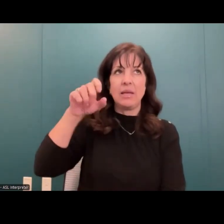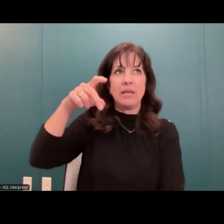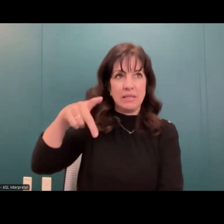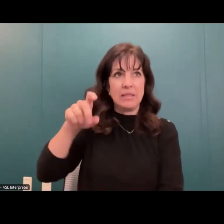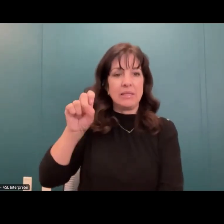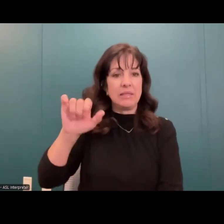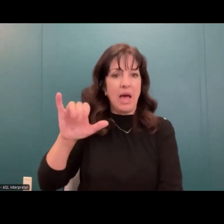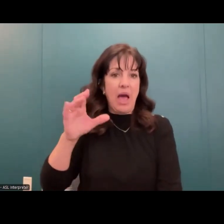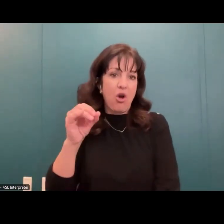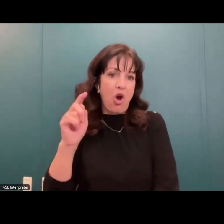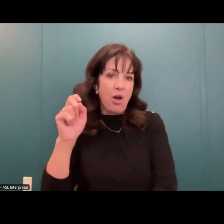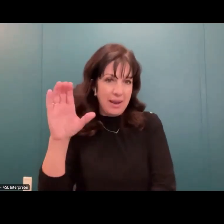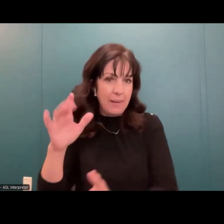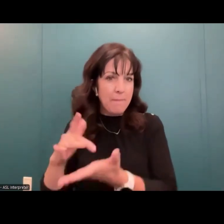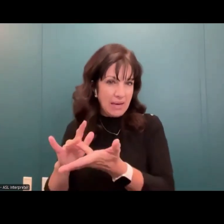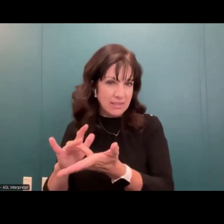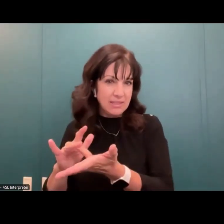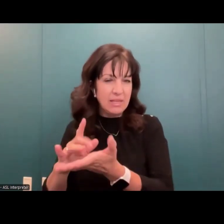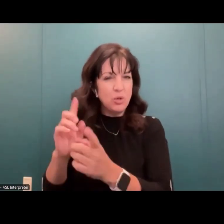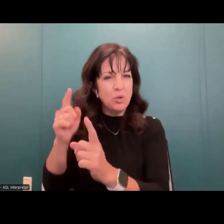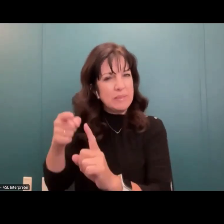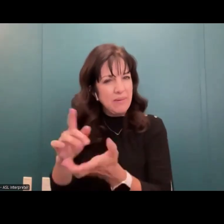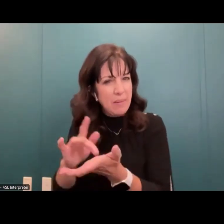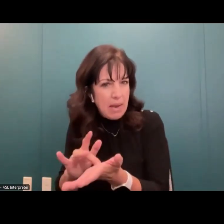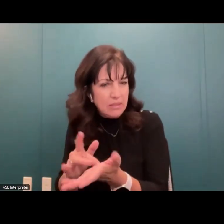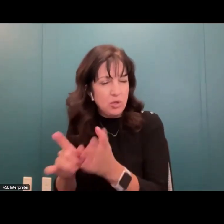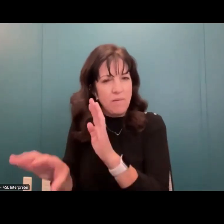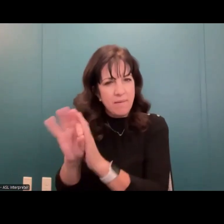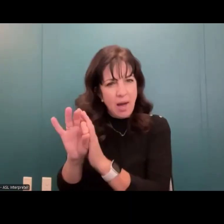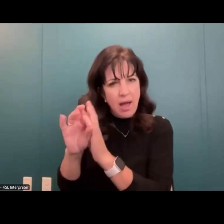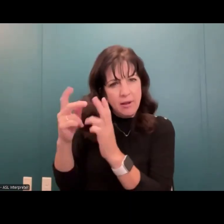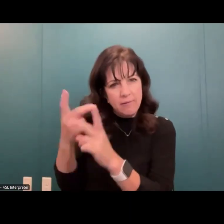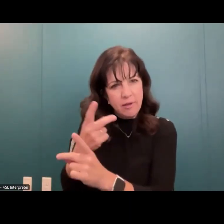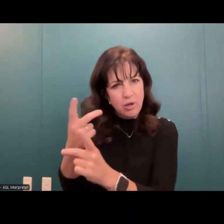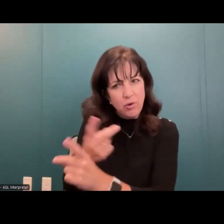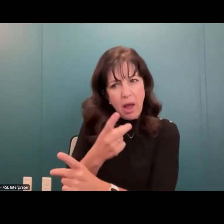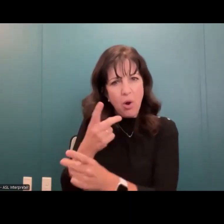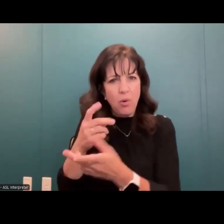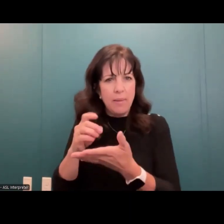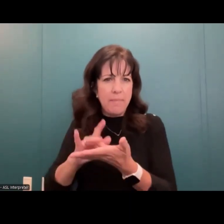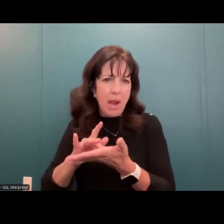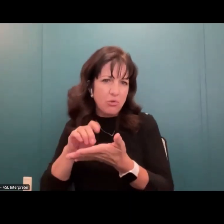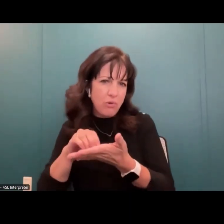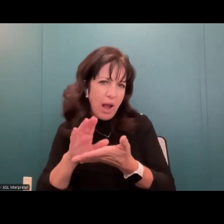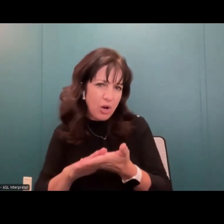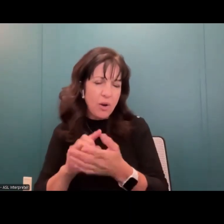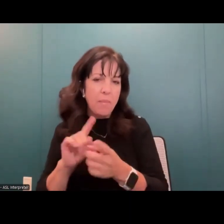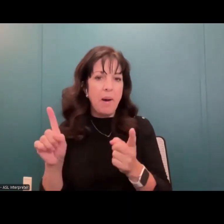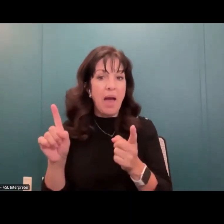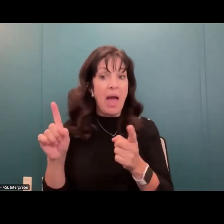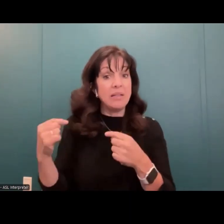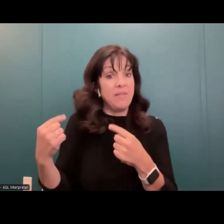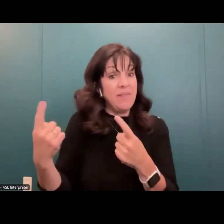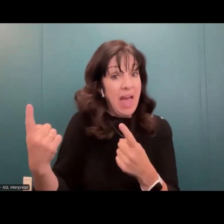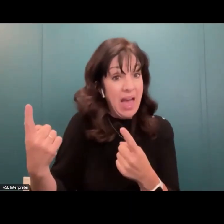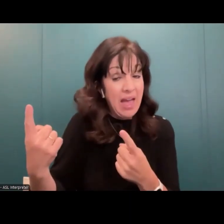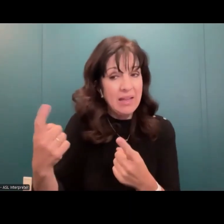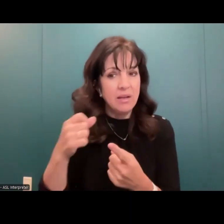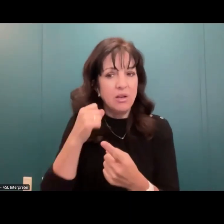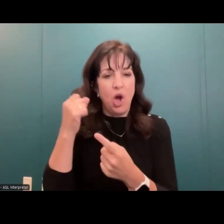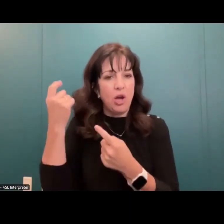So we are tracking specific medications when we can find that information in medical records, but as of yet, we have not